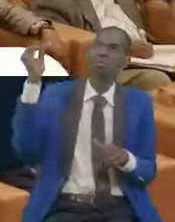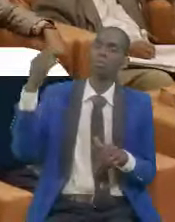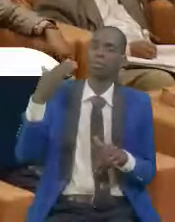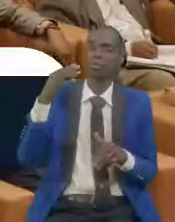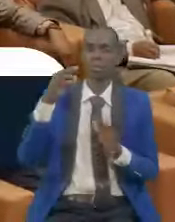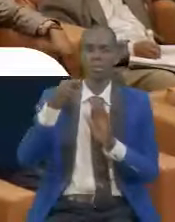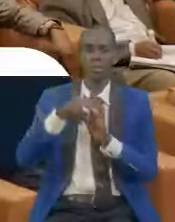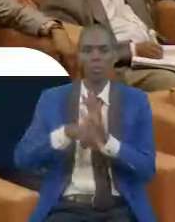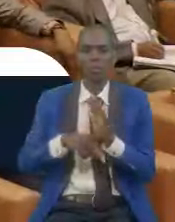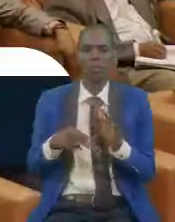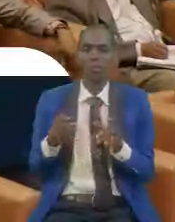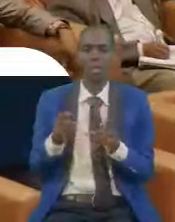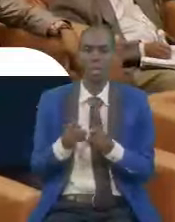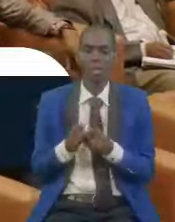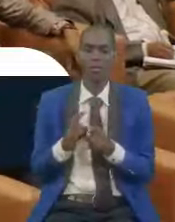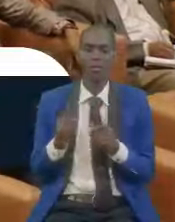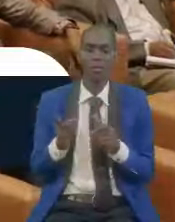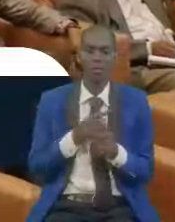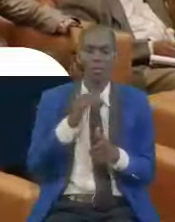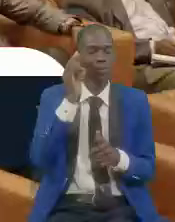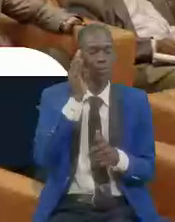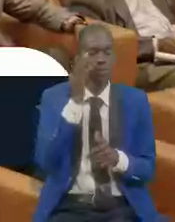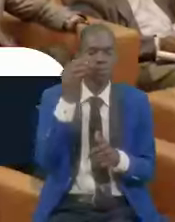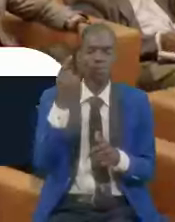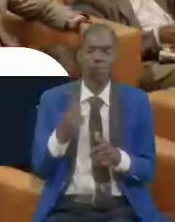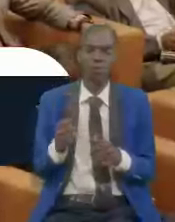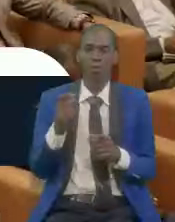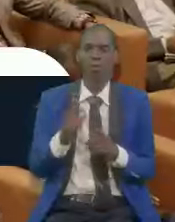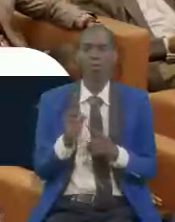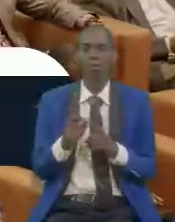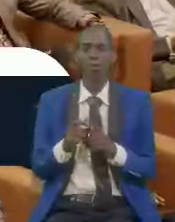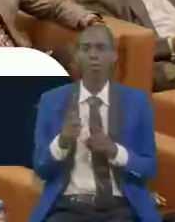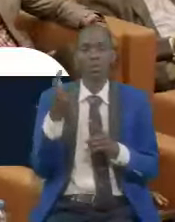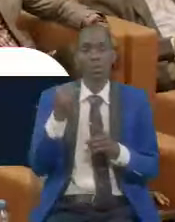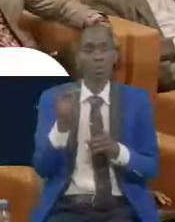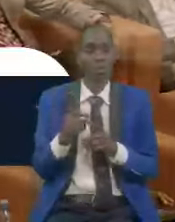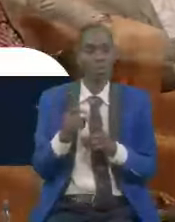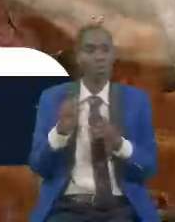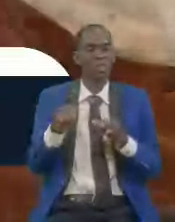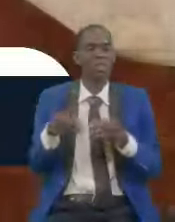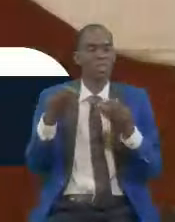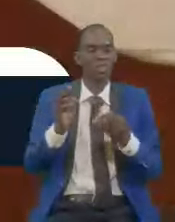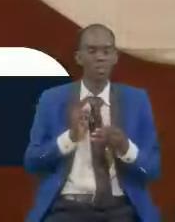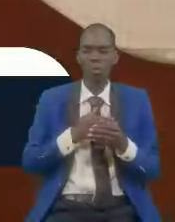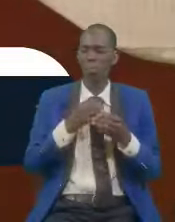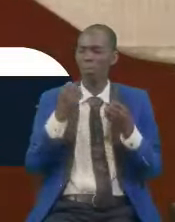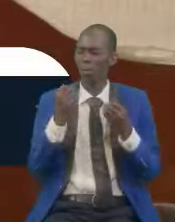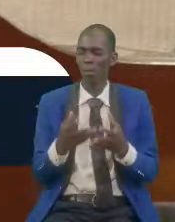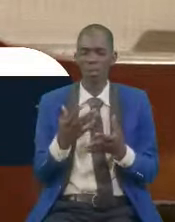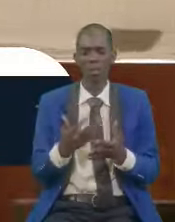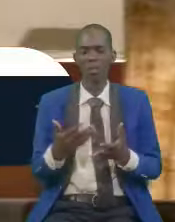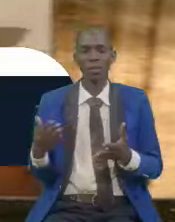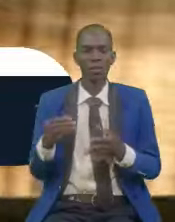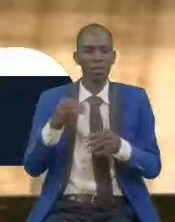graciousness as first fruits through the word. The word gives us a lot. It tells us